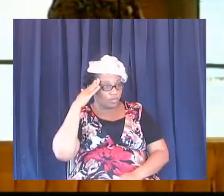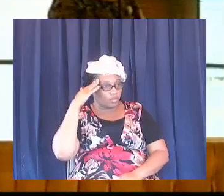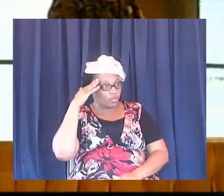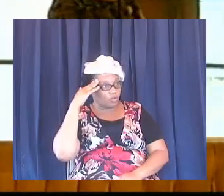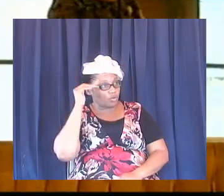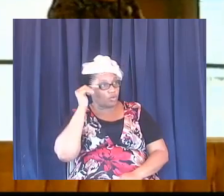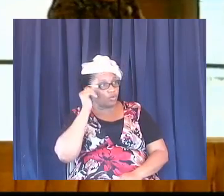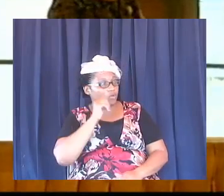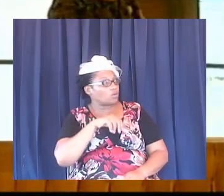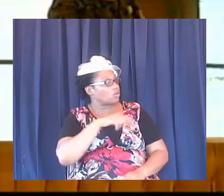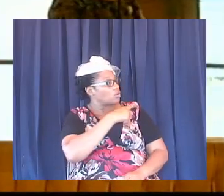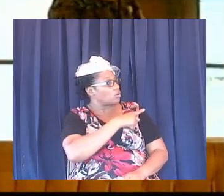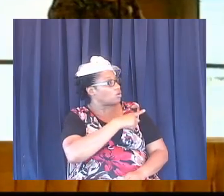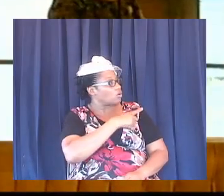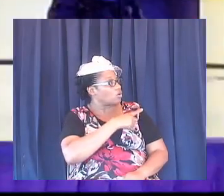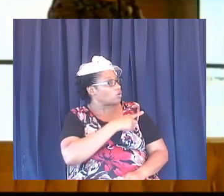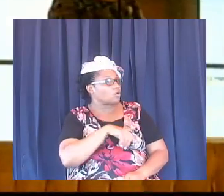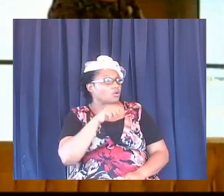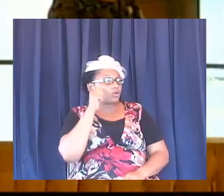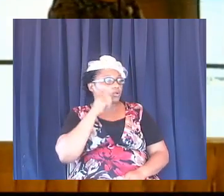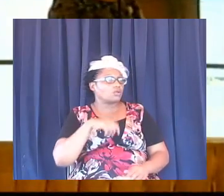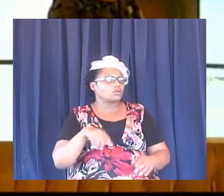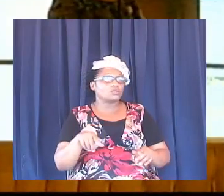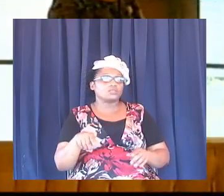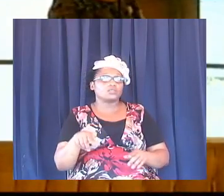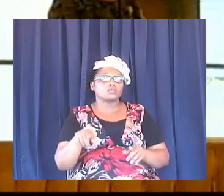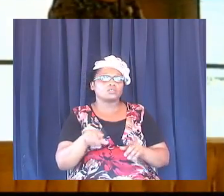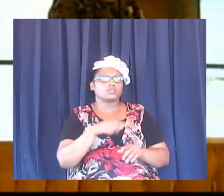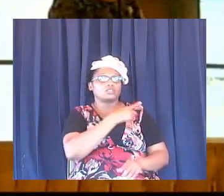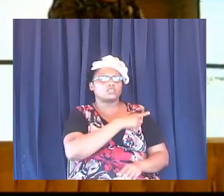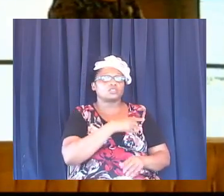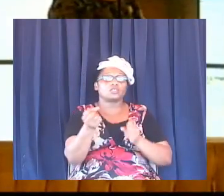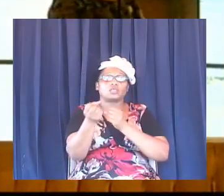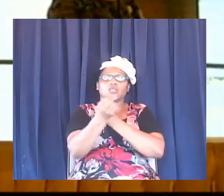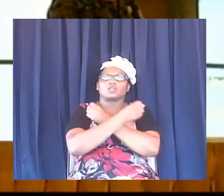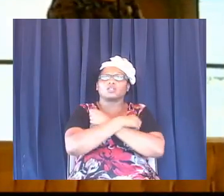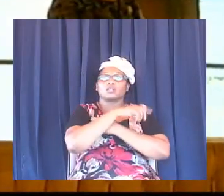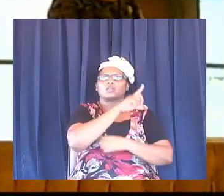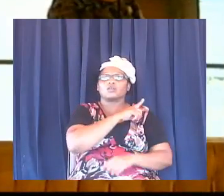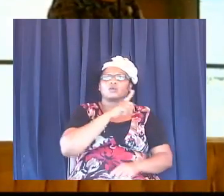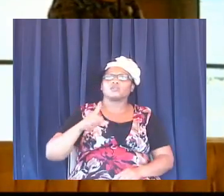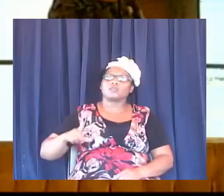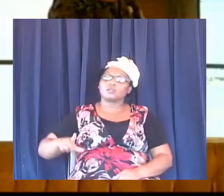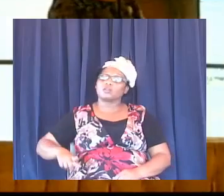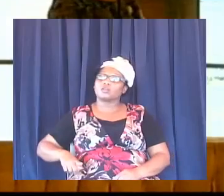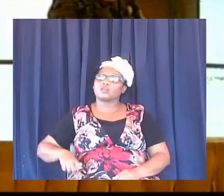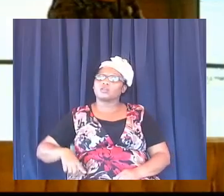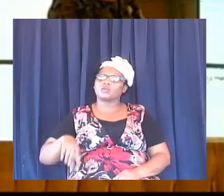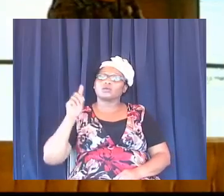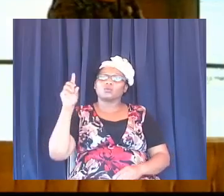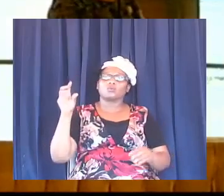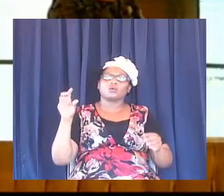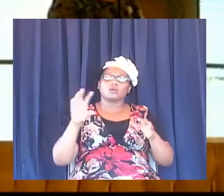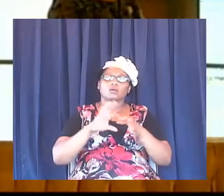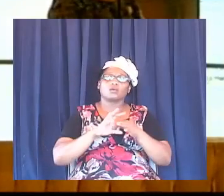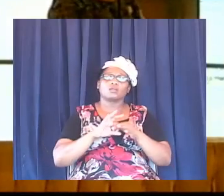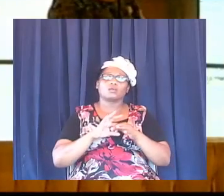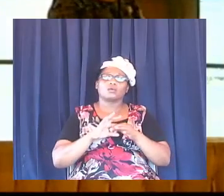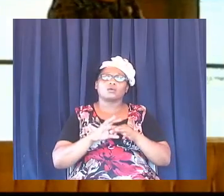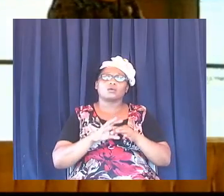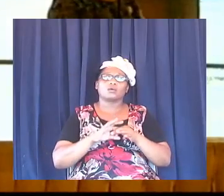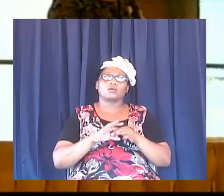She was one of our home Bible study teachers and one of the, what you would call, the